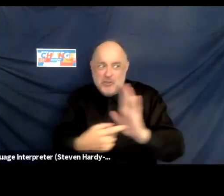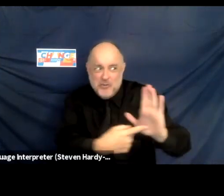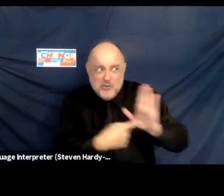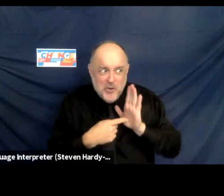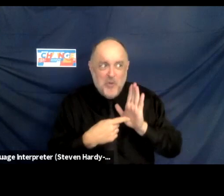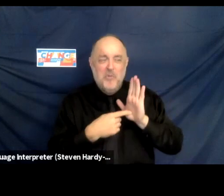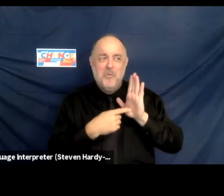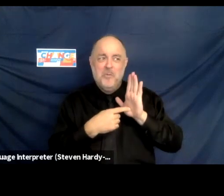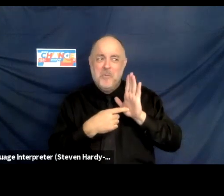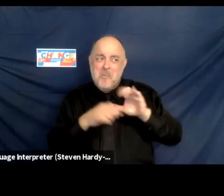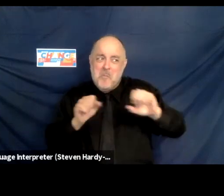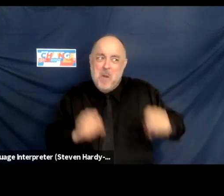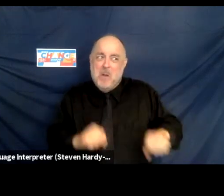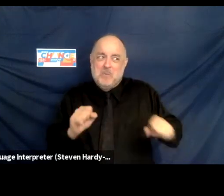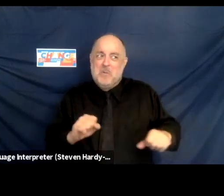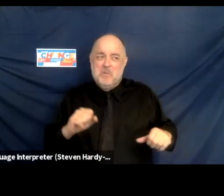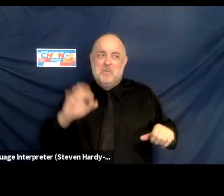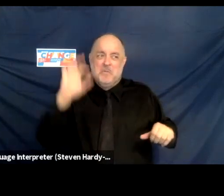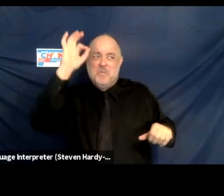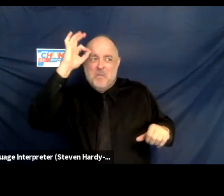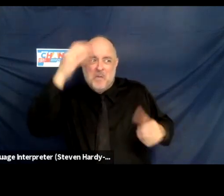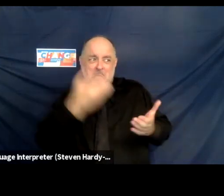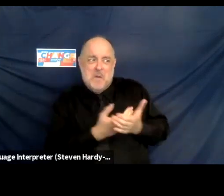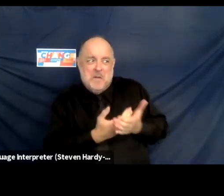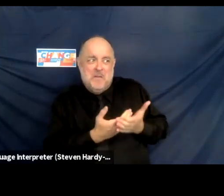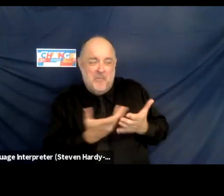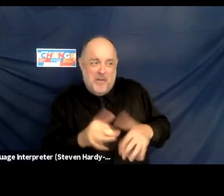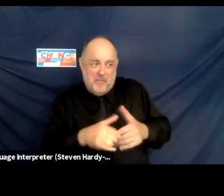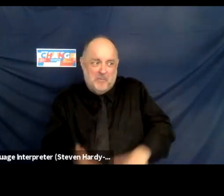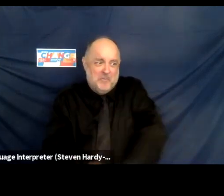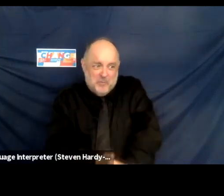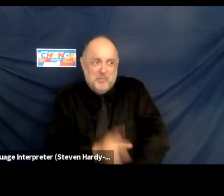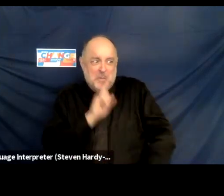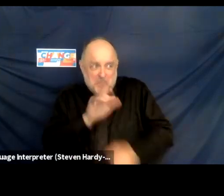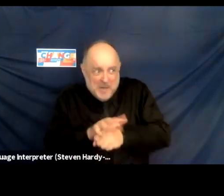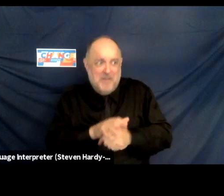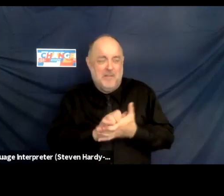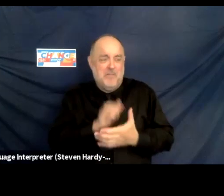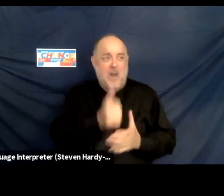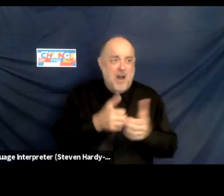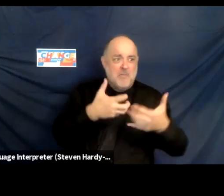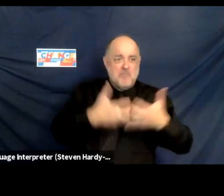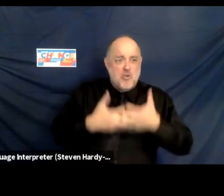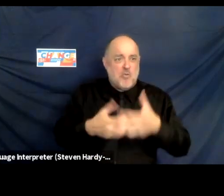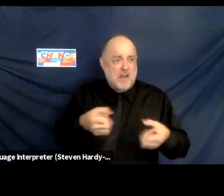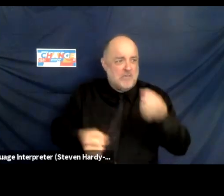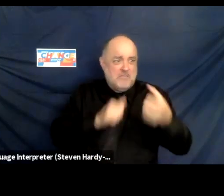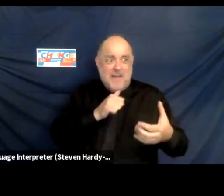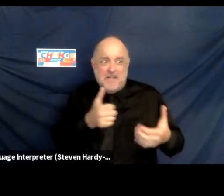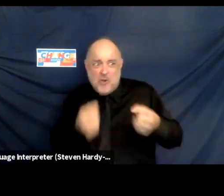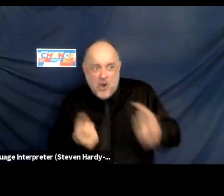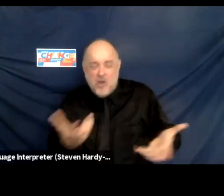are possible throughout Delaware and throughout our country if the federal government increases its commitment to non-motorized transit options. I